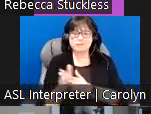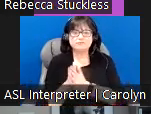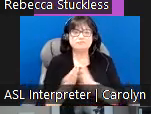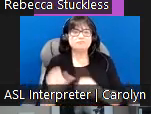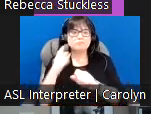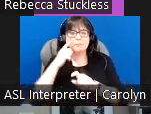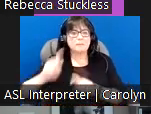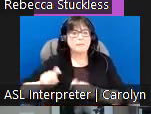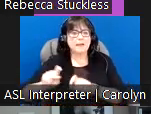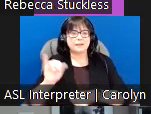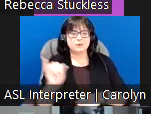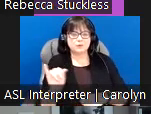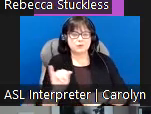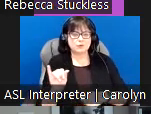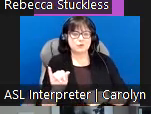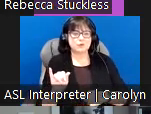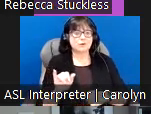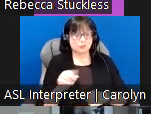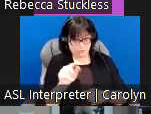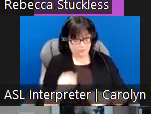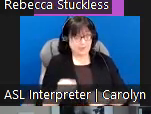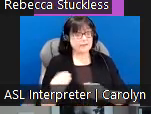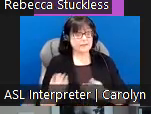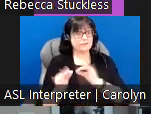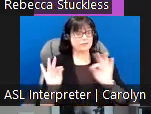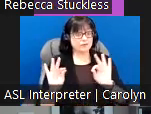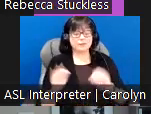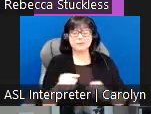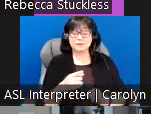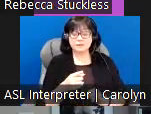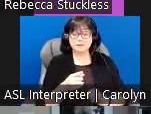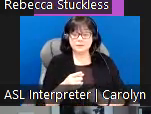you, you can get this assessment for free. It's